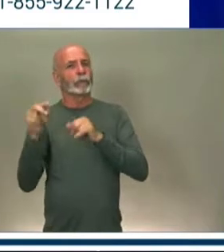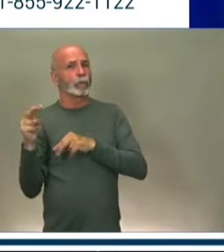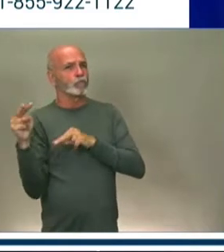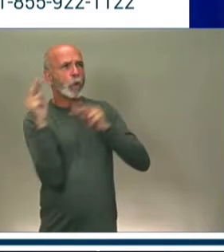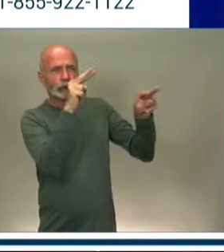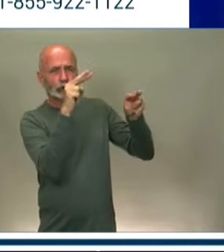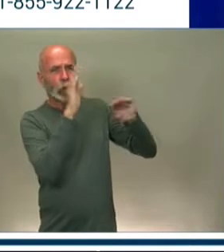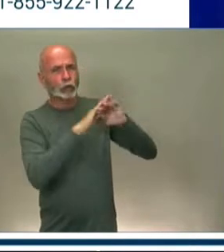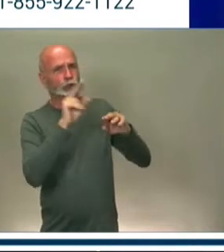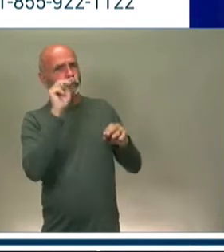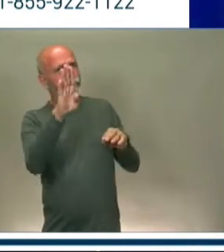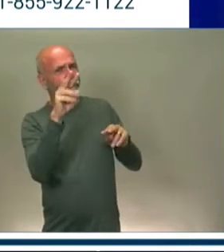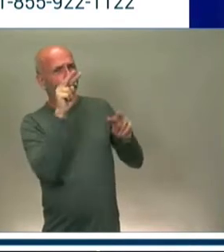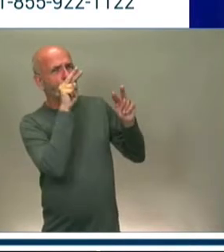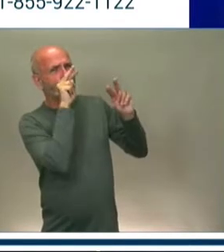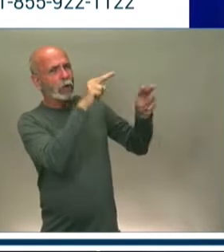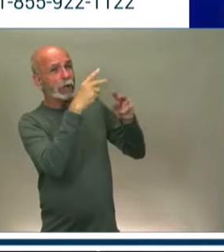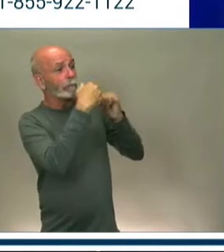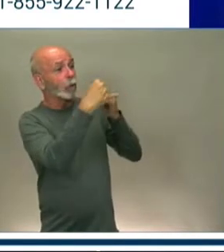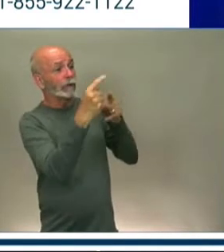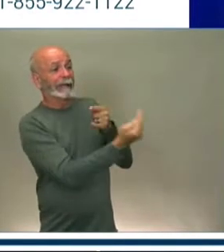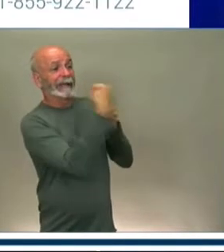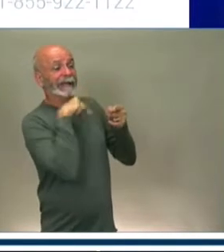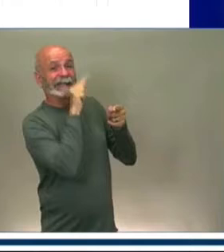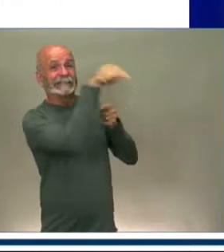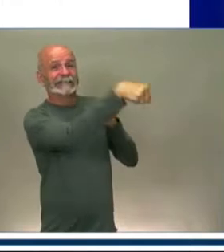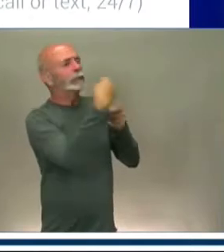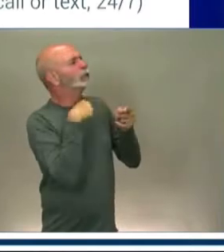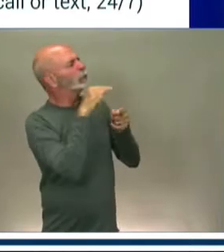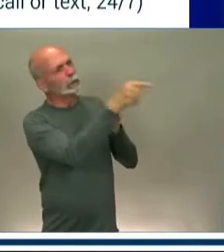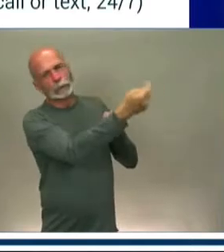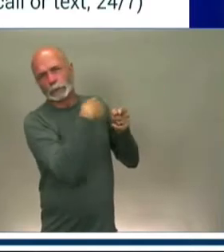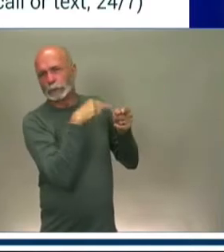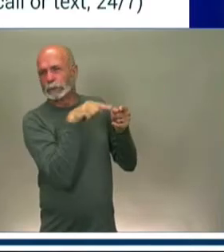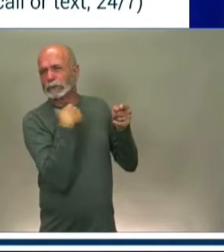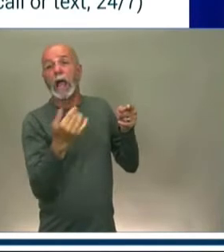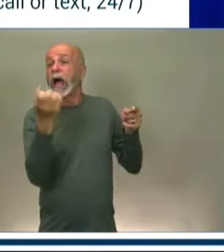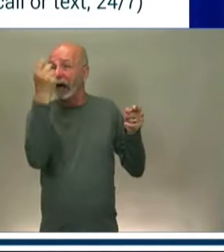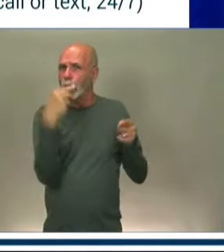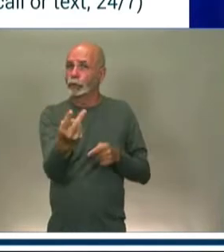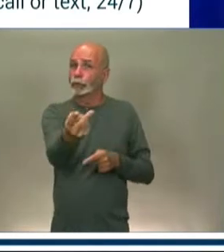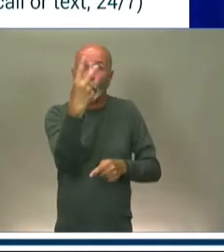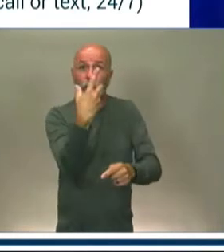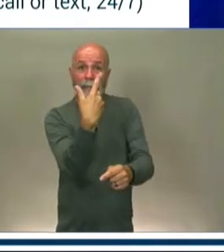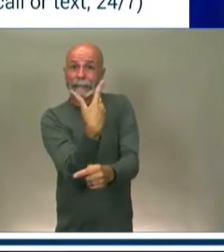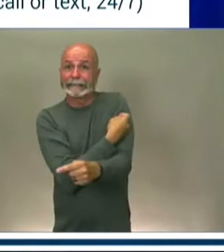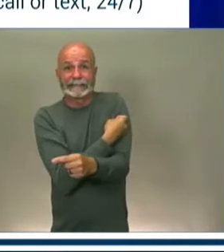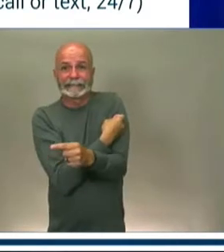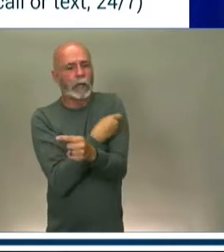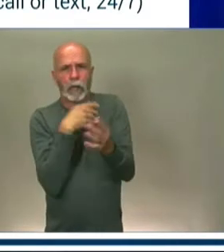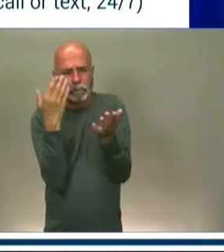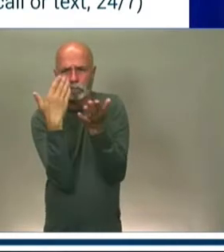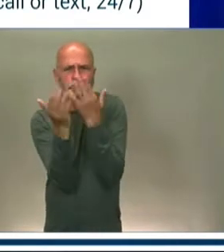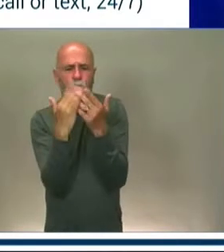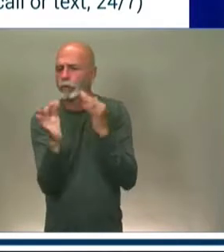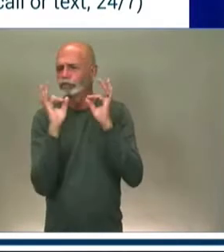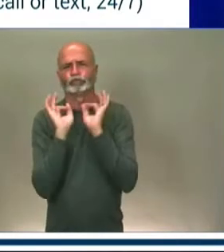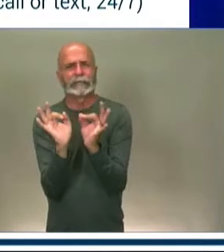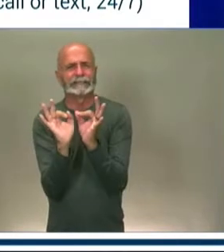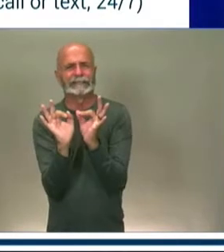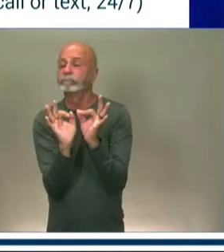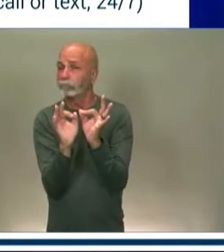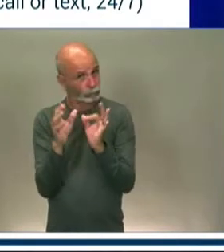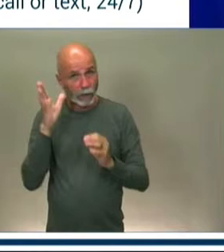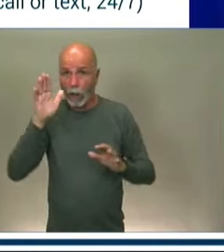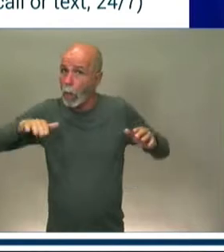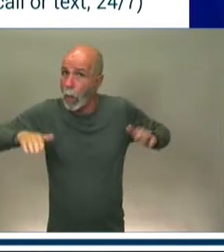fully vaccinated, these restrictions will not apply to you. However, if you're not, they will.